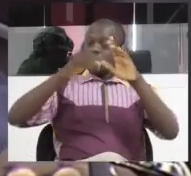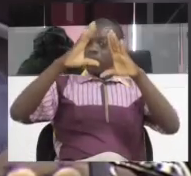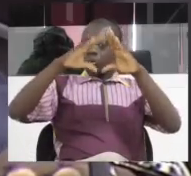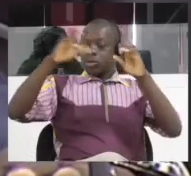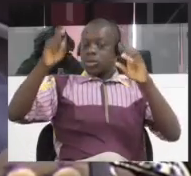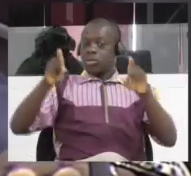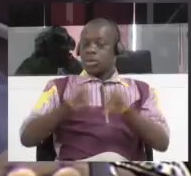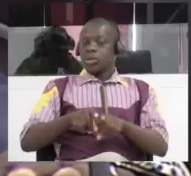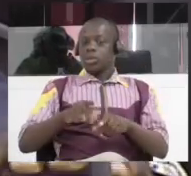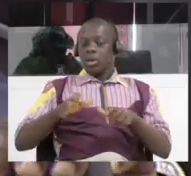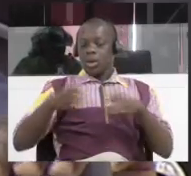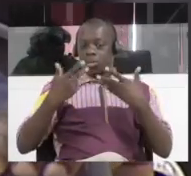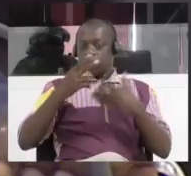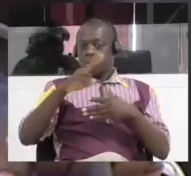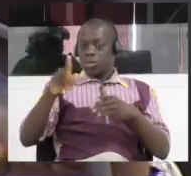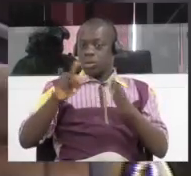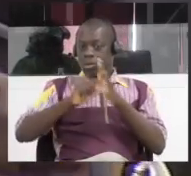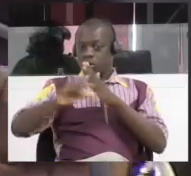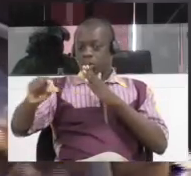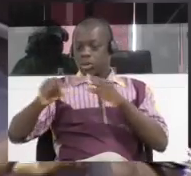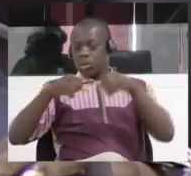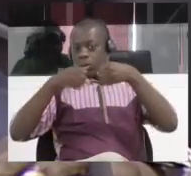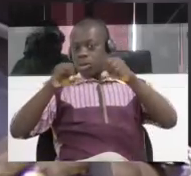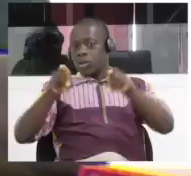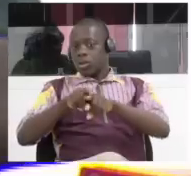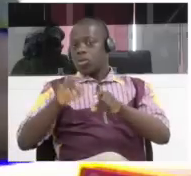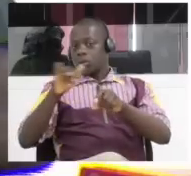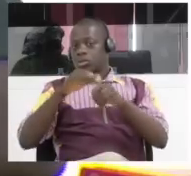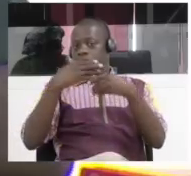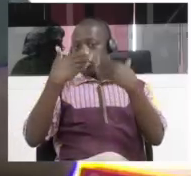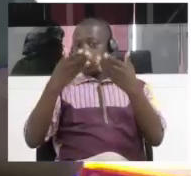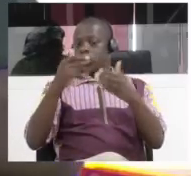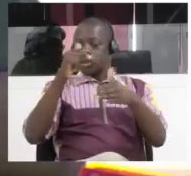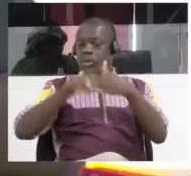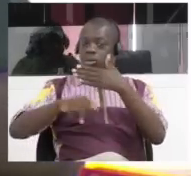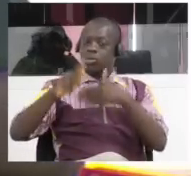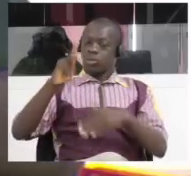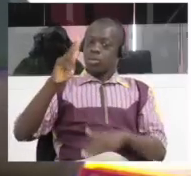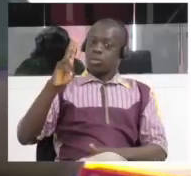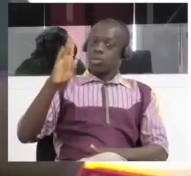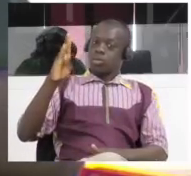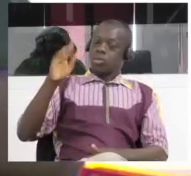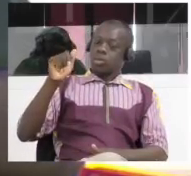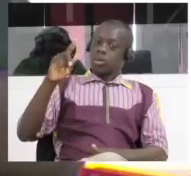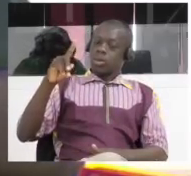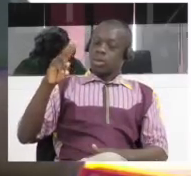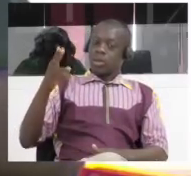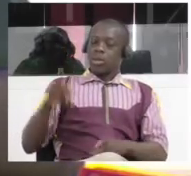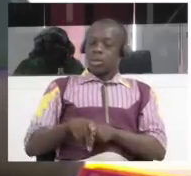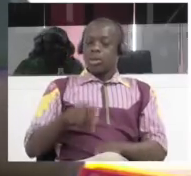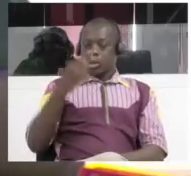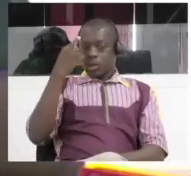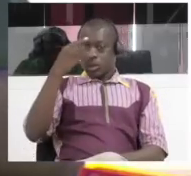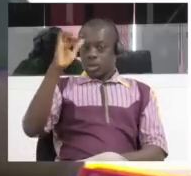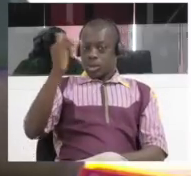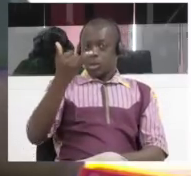the quality of the training that was offered while in Kudang? Yes, I think yes, they felt